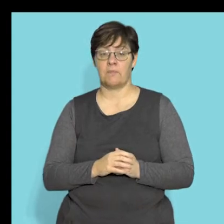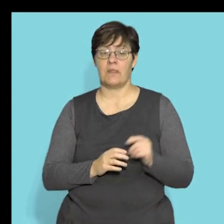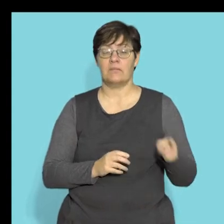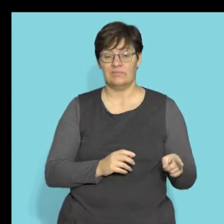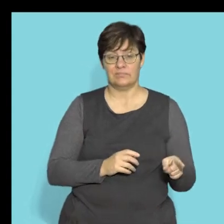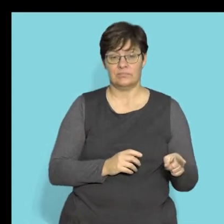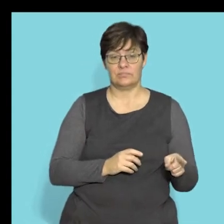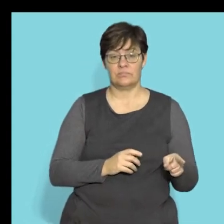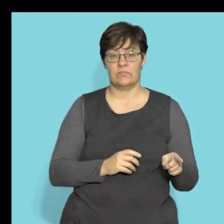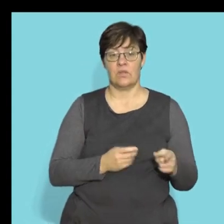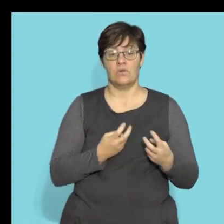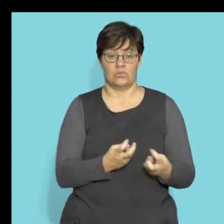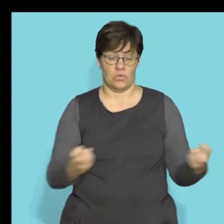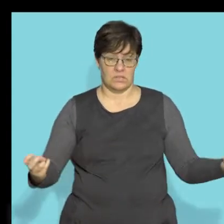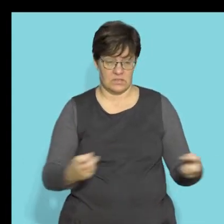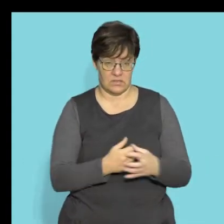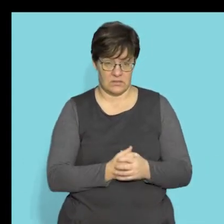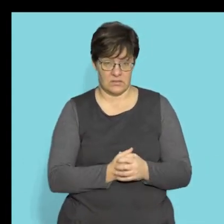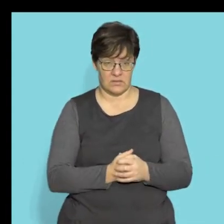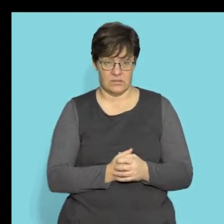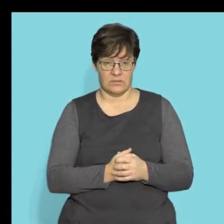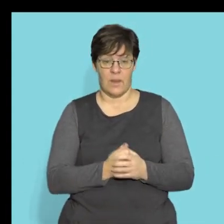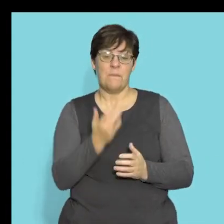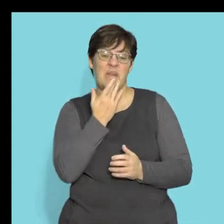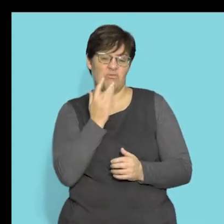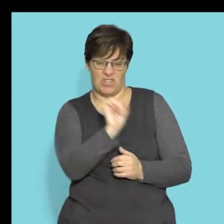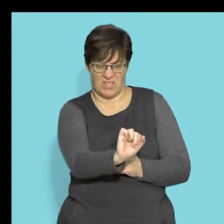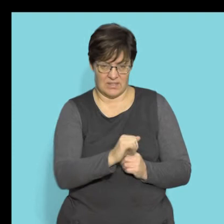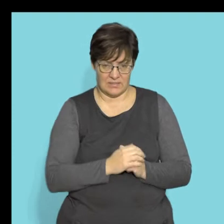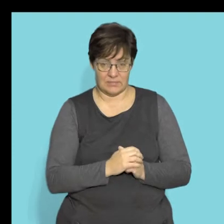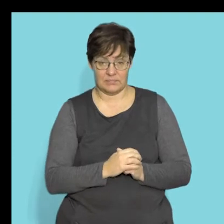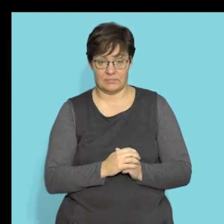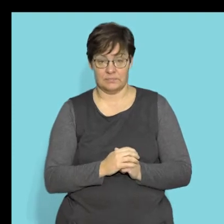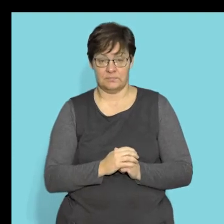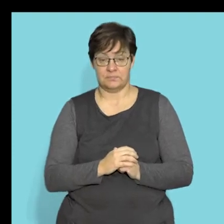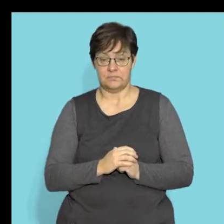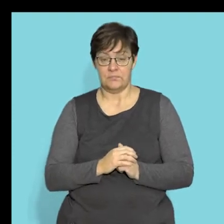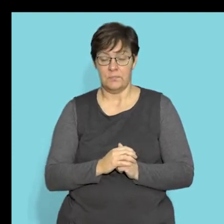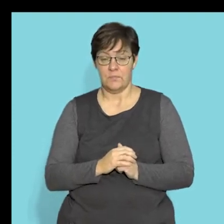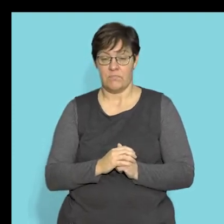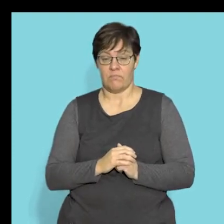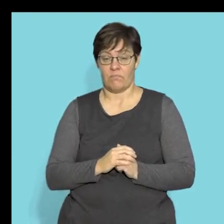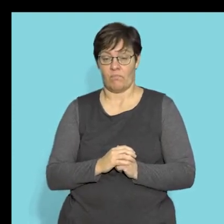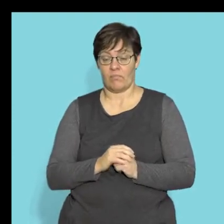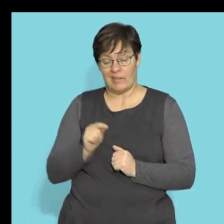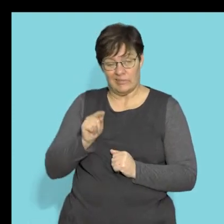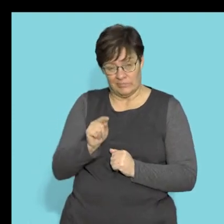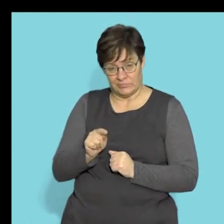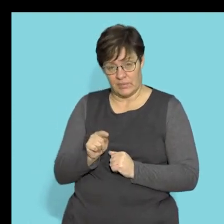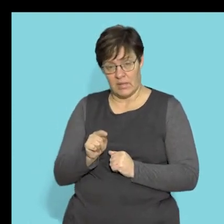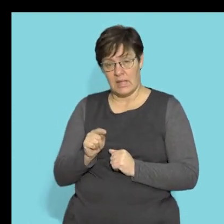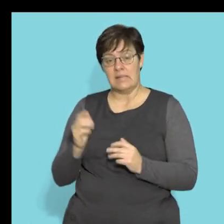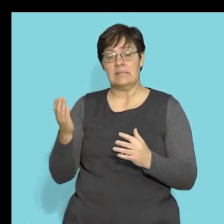part here we would call, this is the source, the battery. This